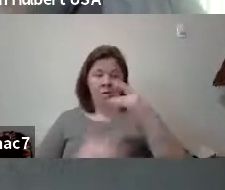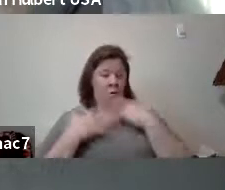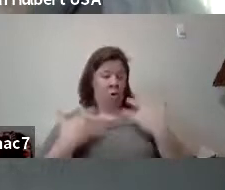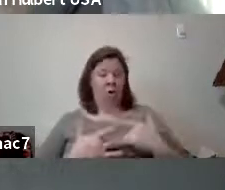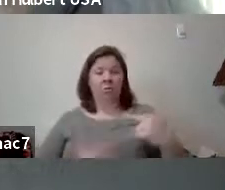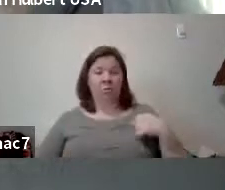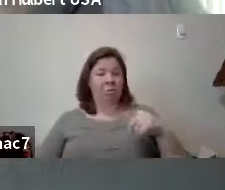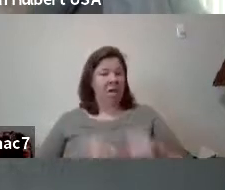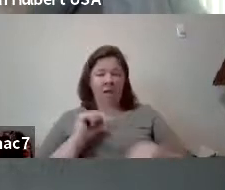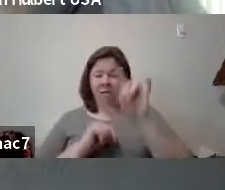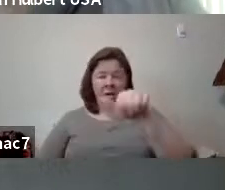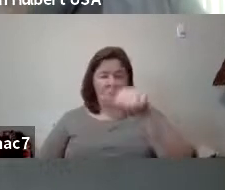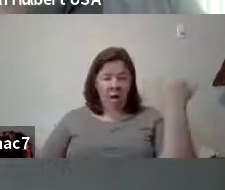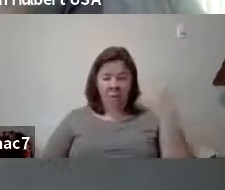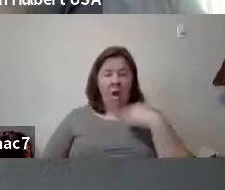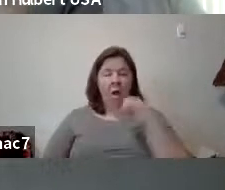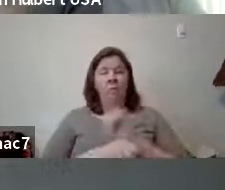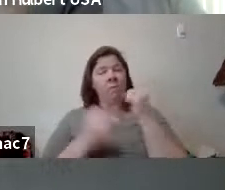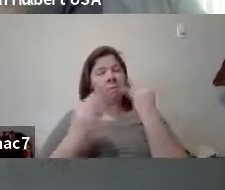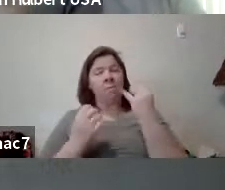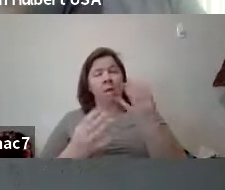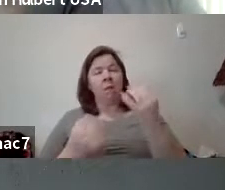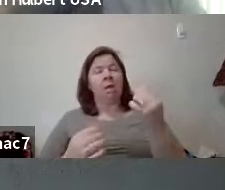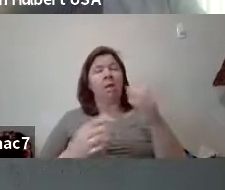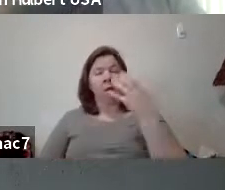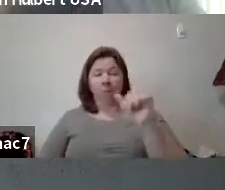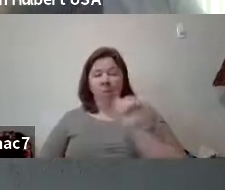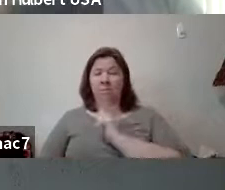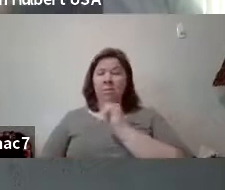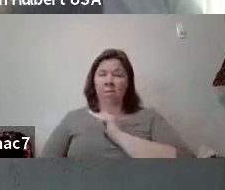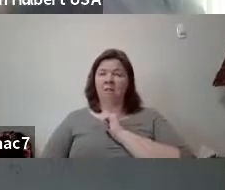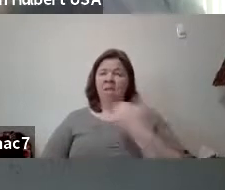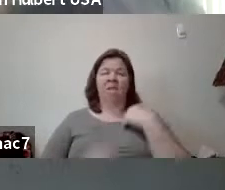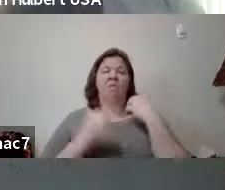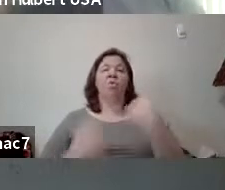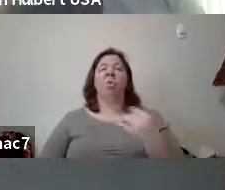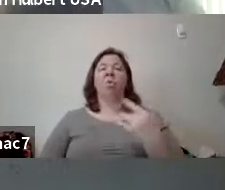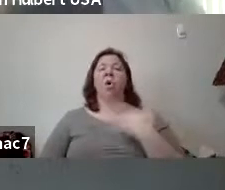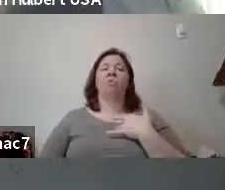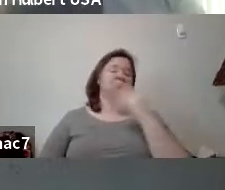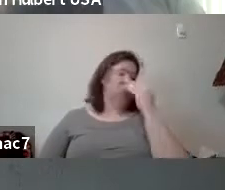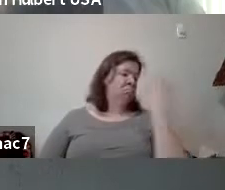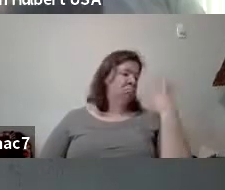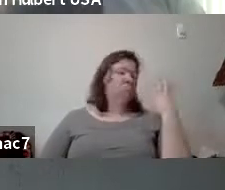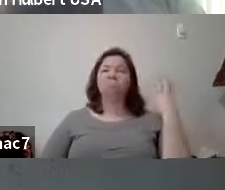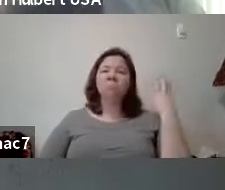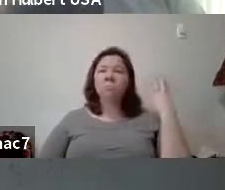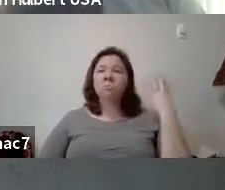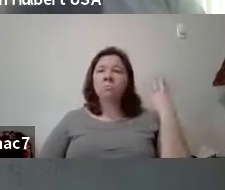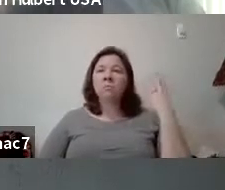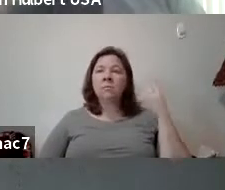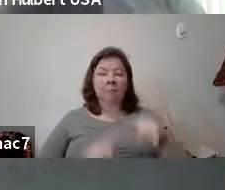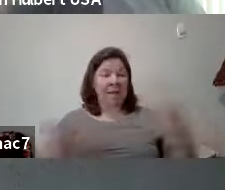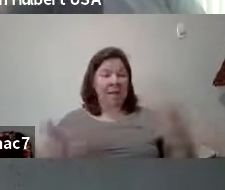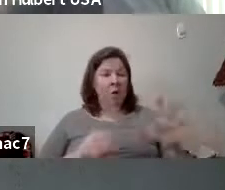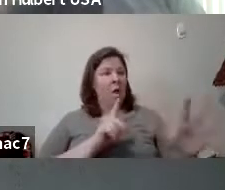company, and I've worked for a lot of corporates as well, they don't have the heart that our CEO has, and he is attracting